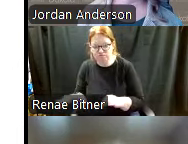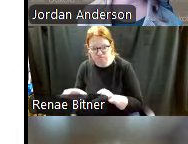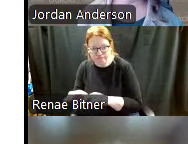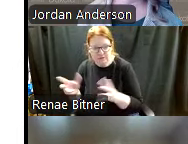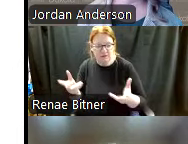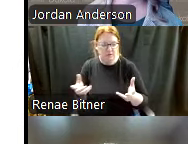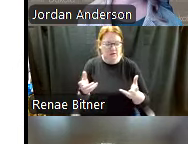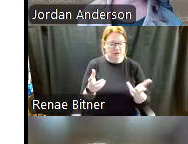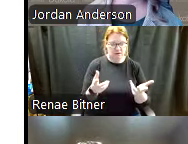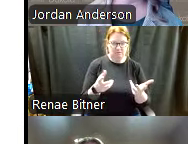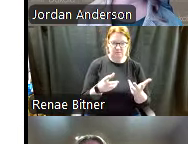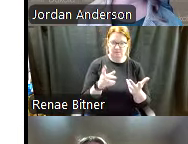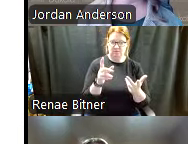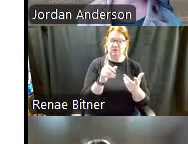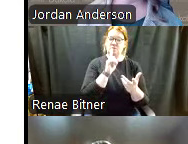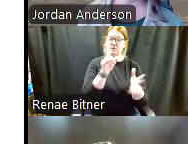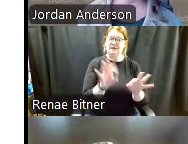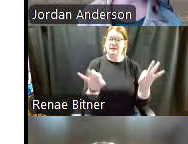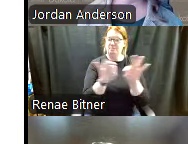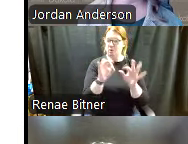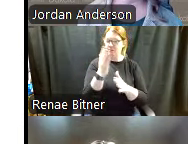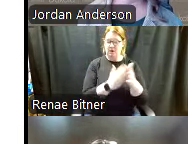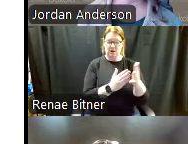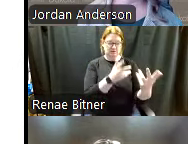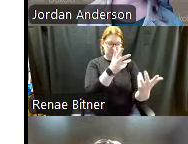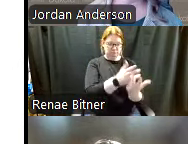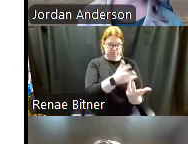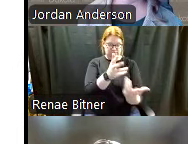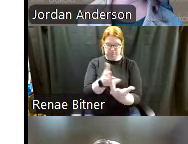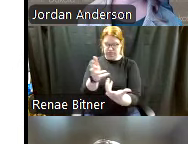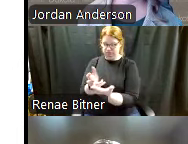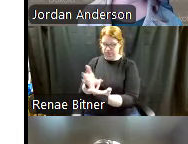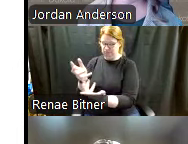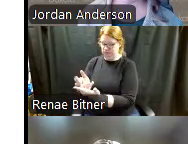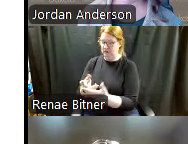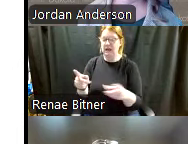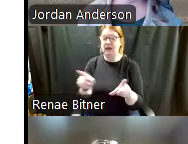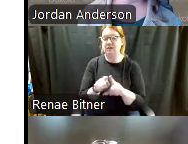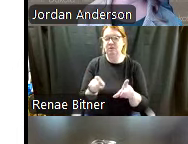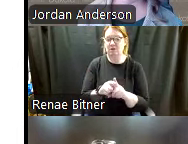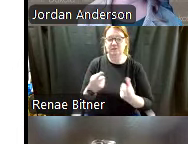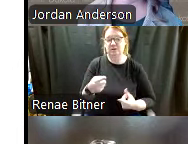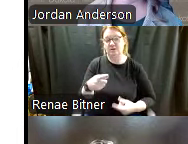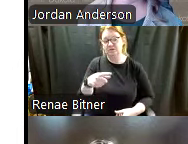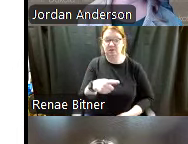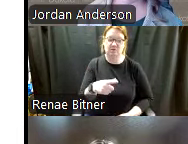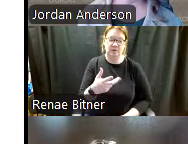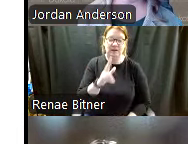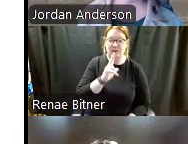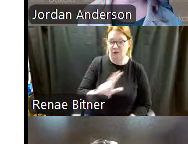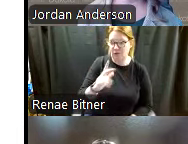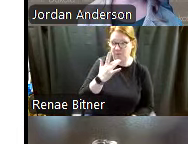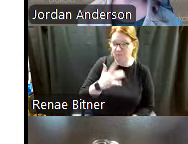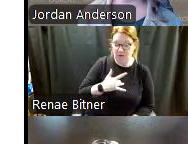that matter fall into place that look at the outcomes being met for kiddos at their 3rd birthday, when we want to look,